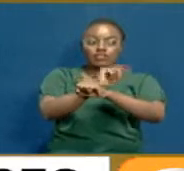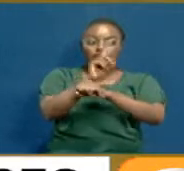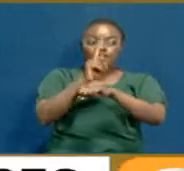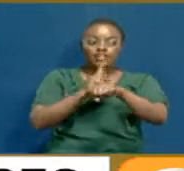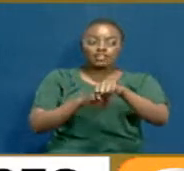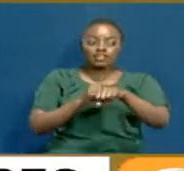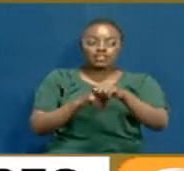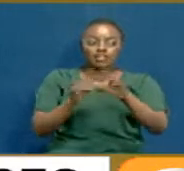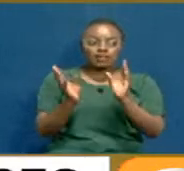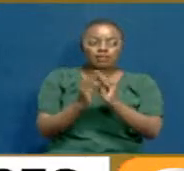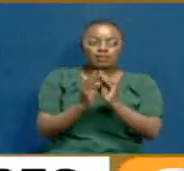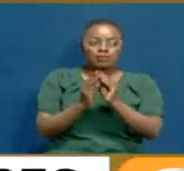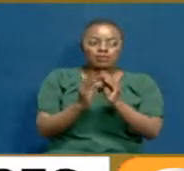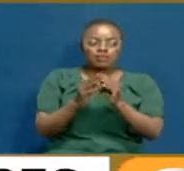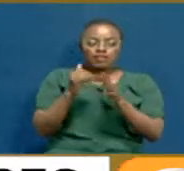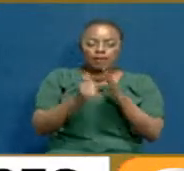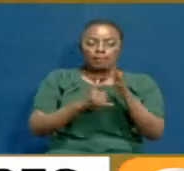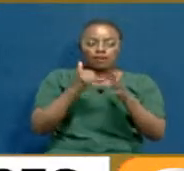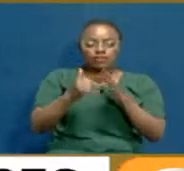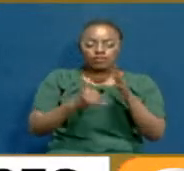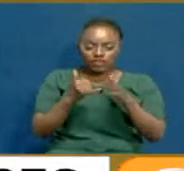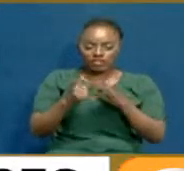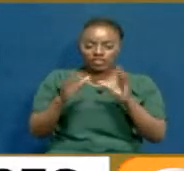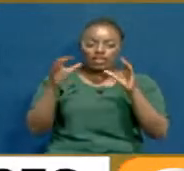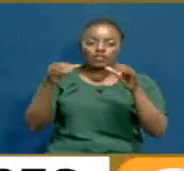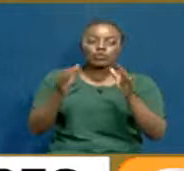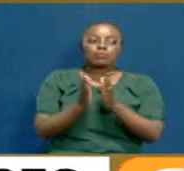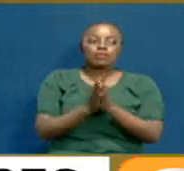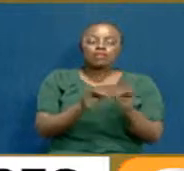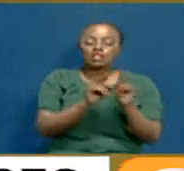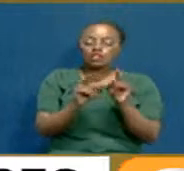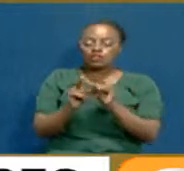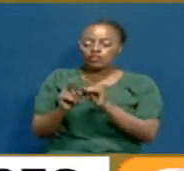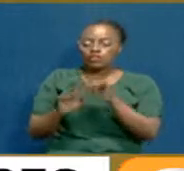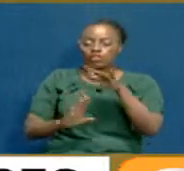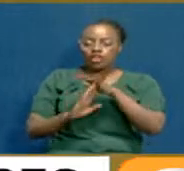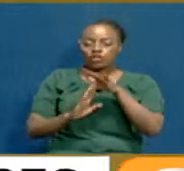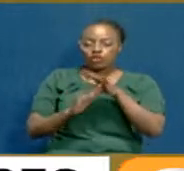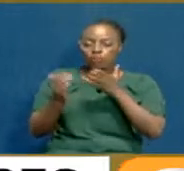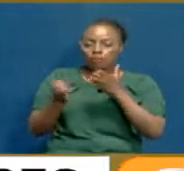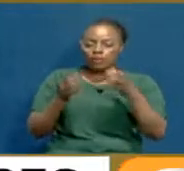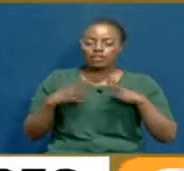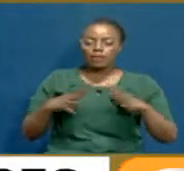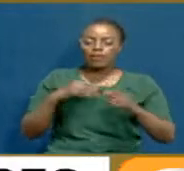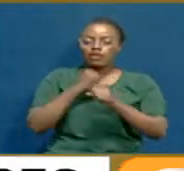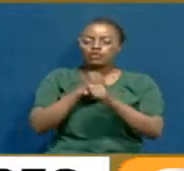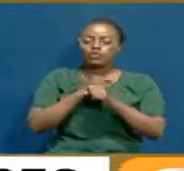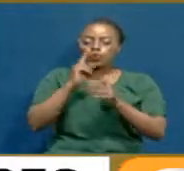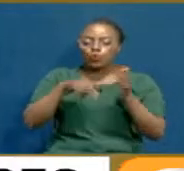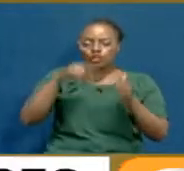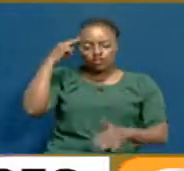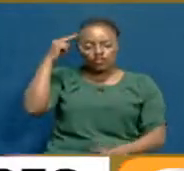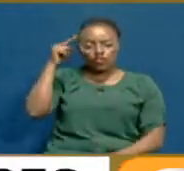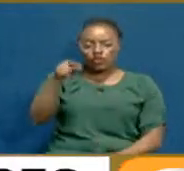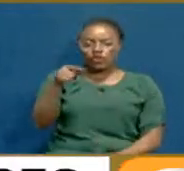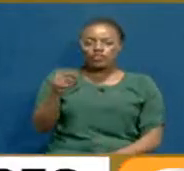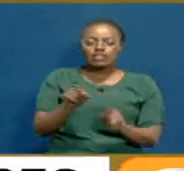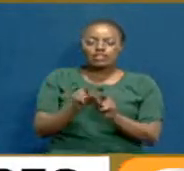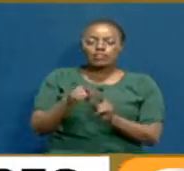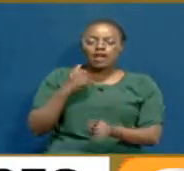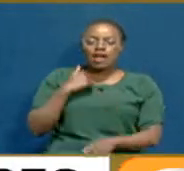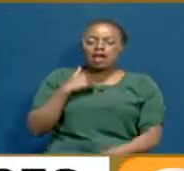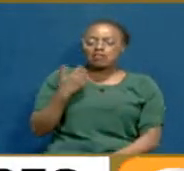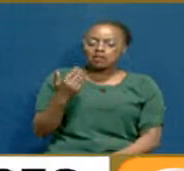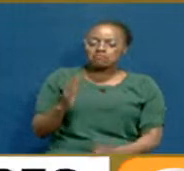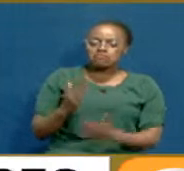the basically meeting manufacturers and top level business community, and this was what can you do for you, and we were presenting our